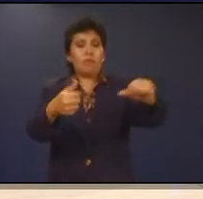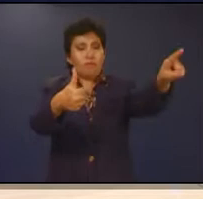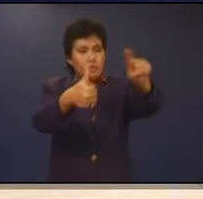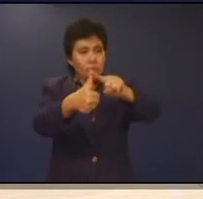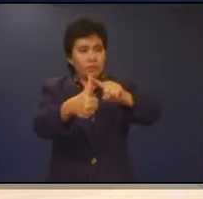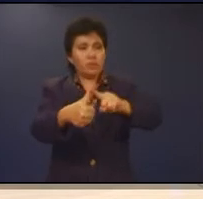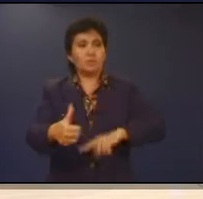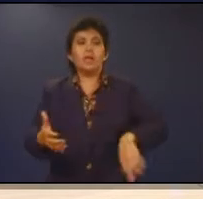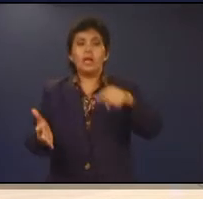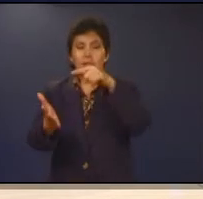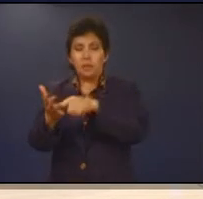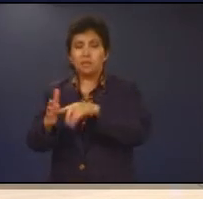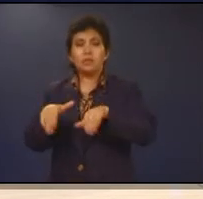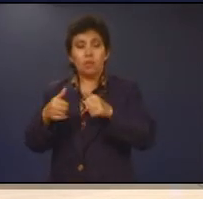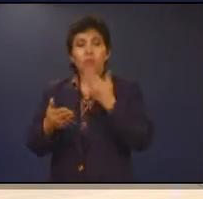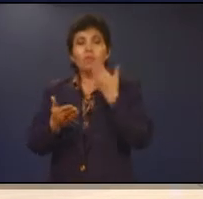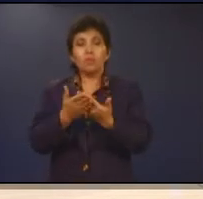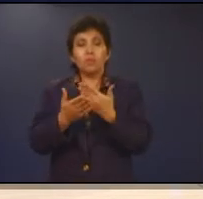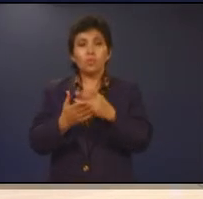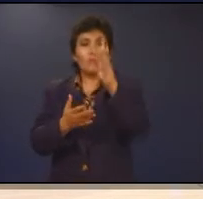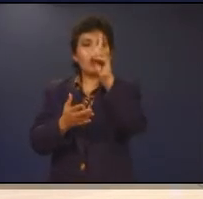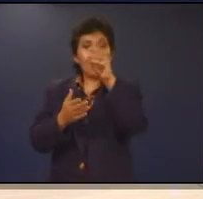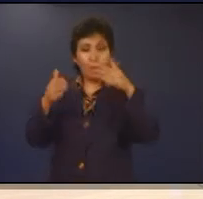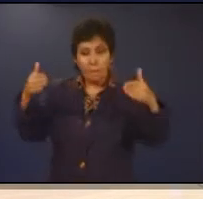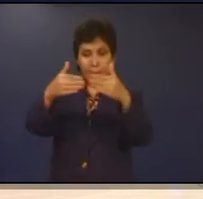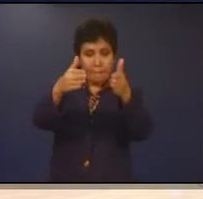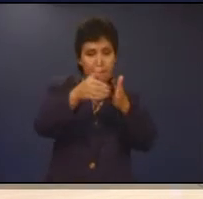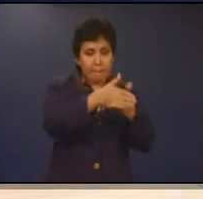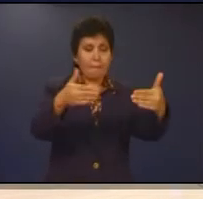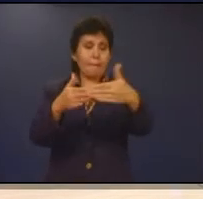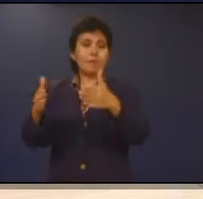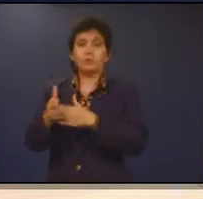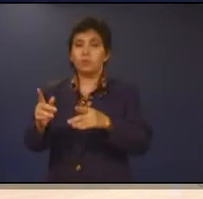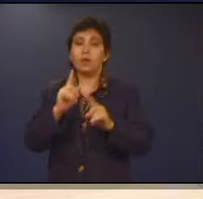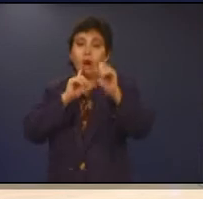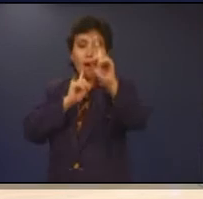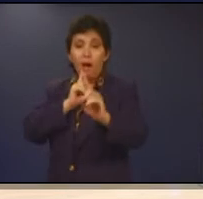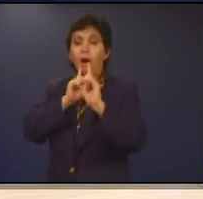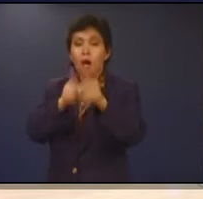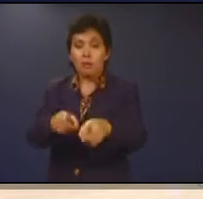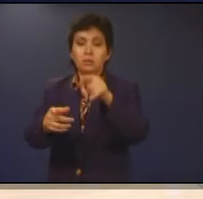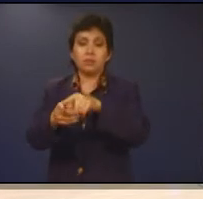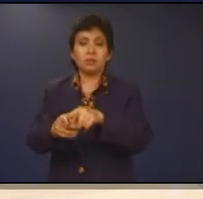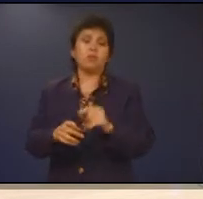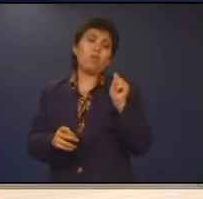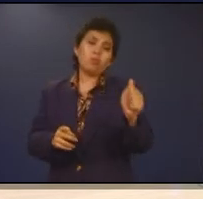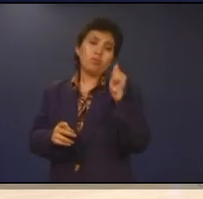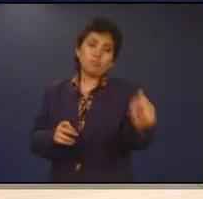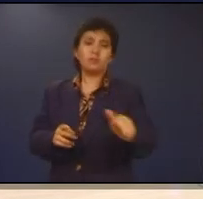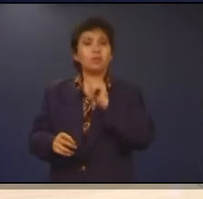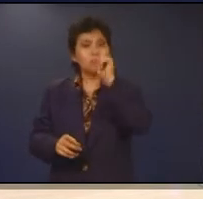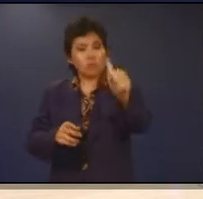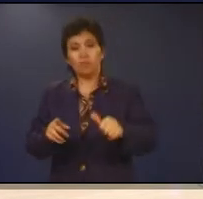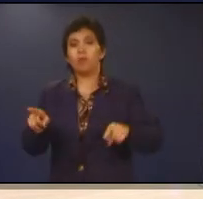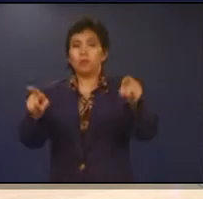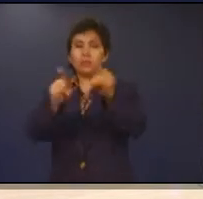the person, IA. So these are the good dimensions. Now, when we evaluate someone, this is rather automatic.